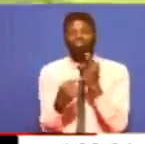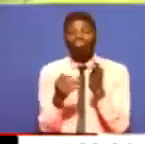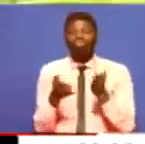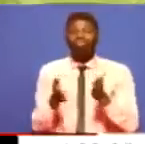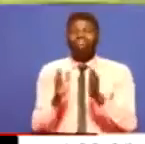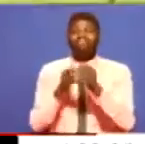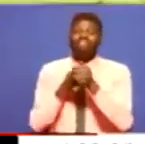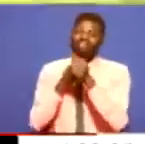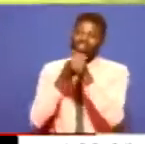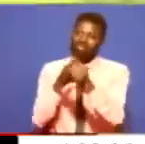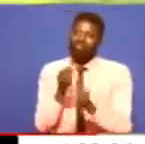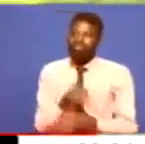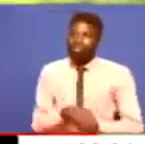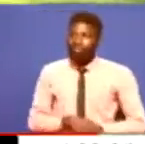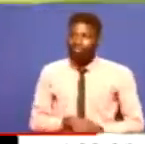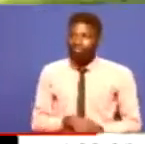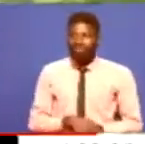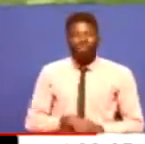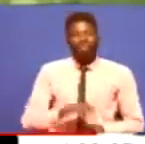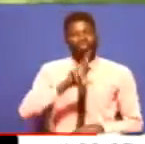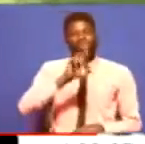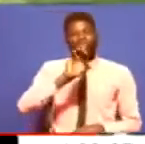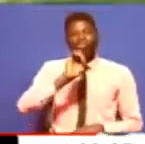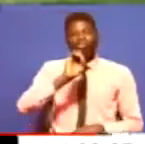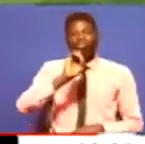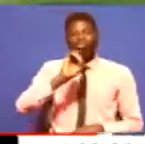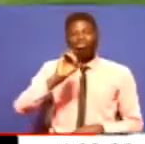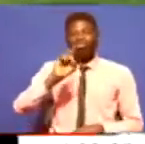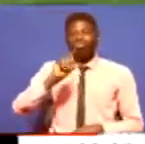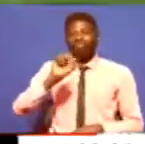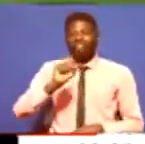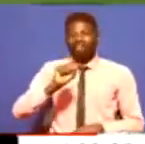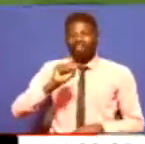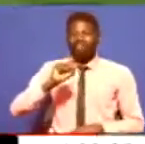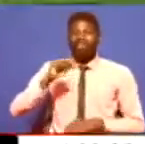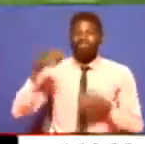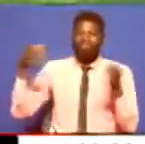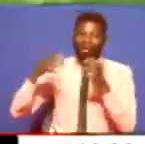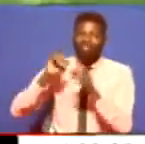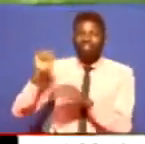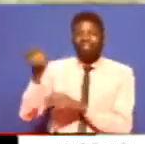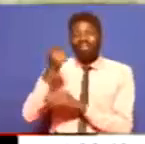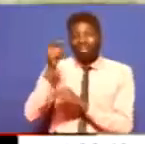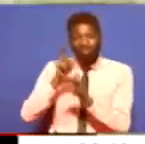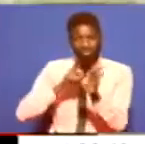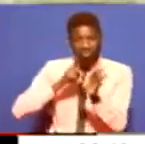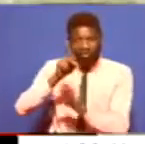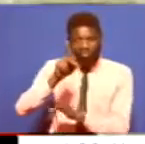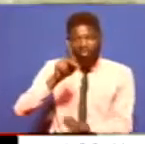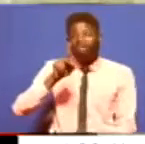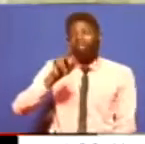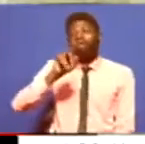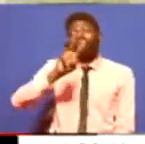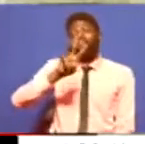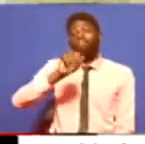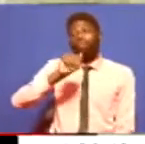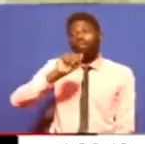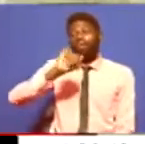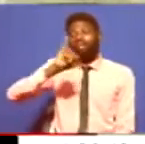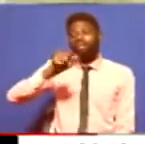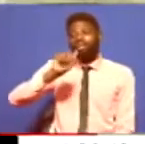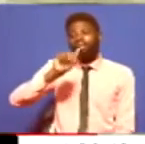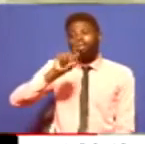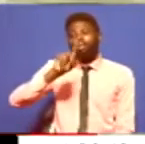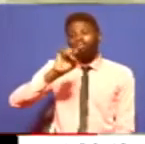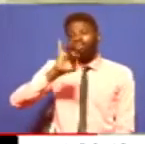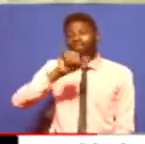The Roots Party of Kenya leader Professor George Wajackoyah has called for an audit of religious organizations, which he says